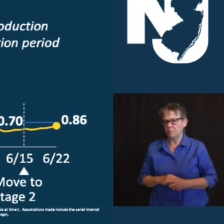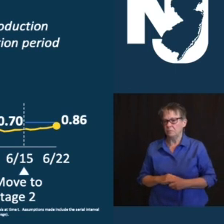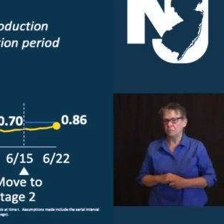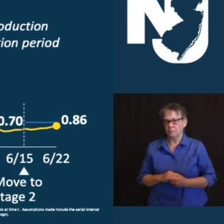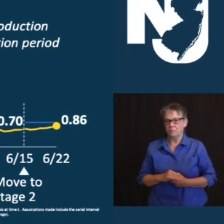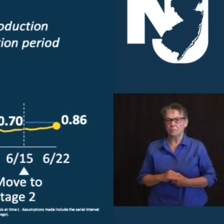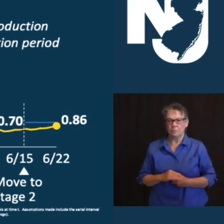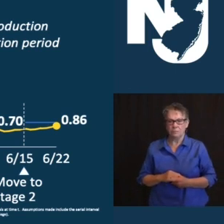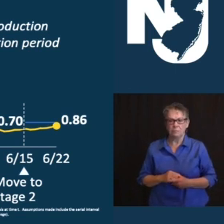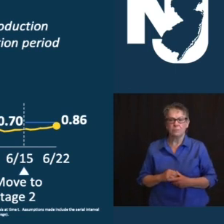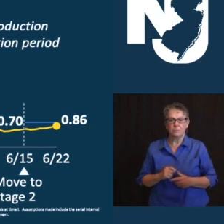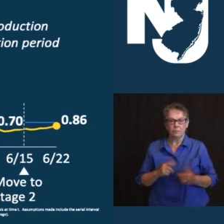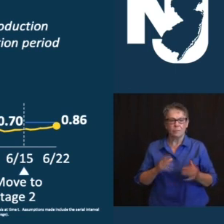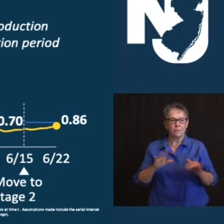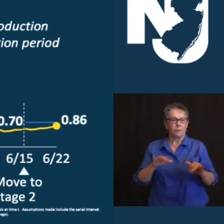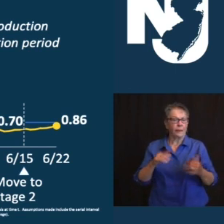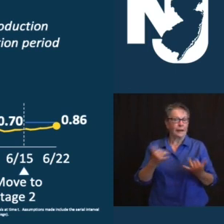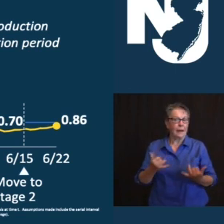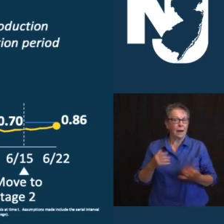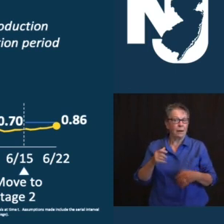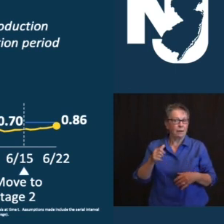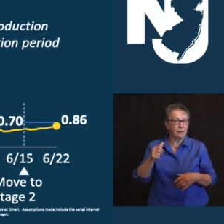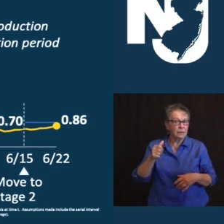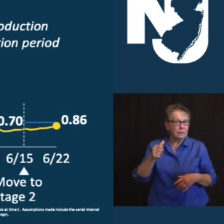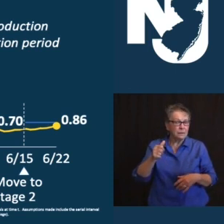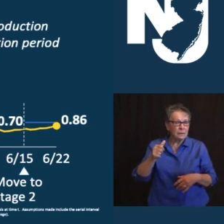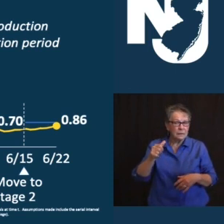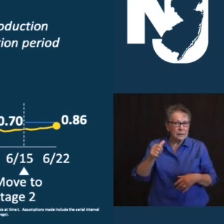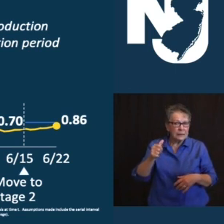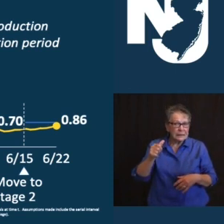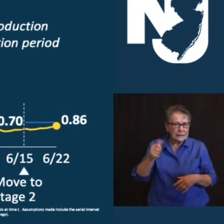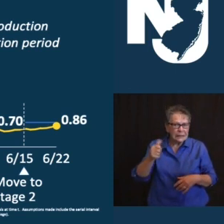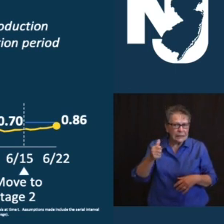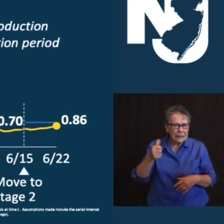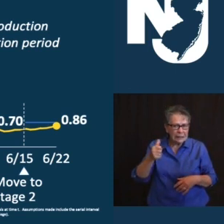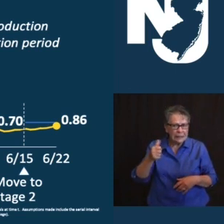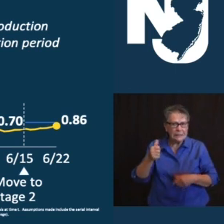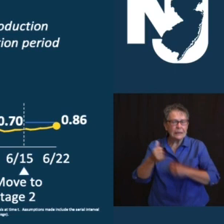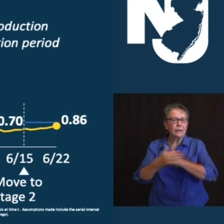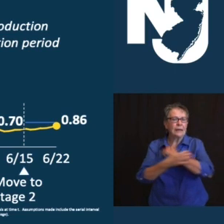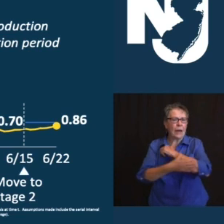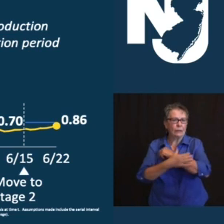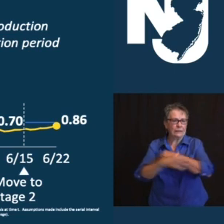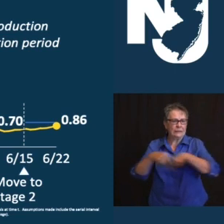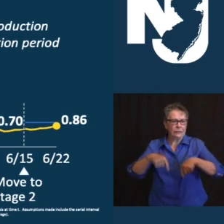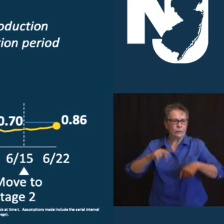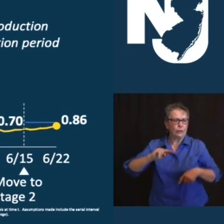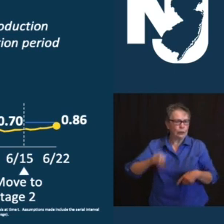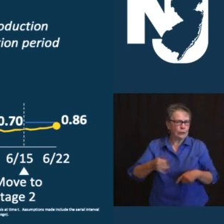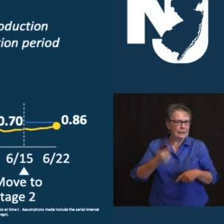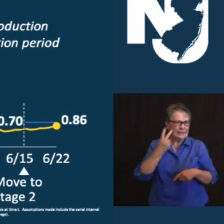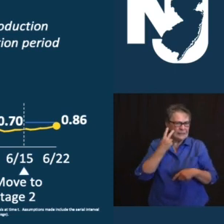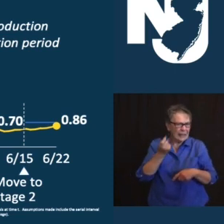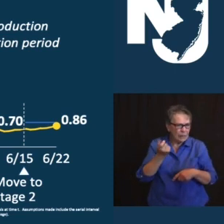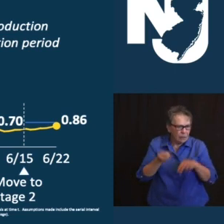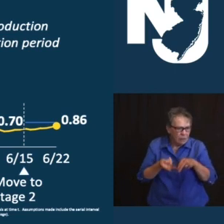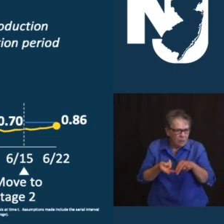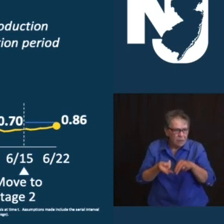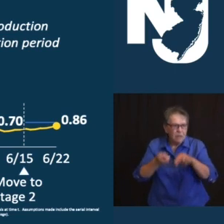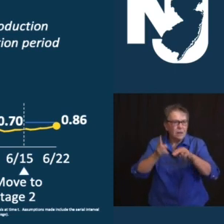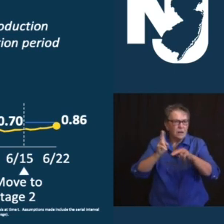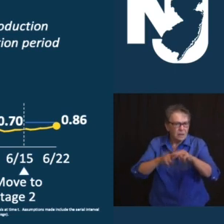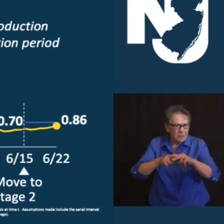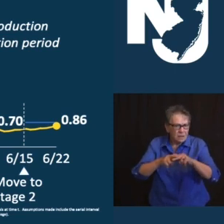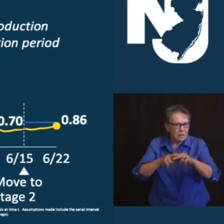week. We have to continue with our social distancing, folks. We have to wear the face coverings. There are no excuses to let up even one